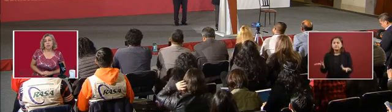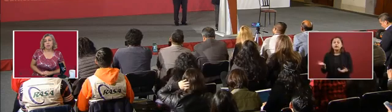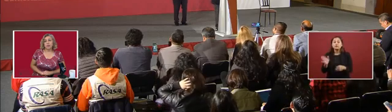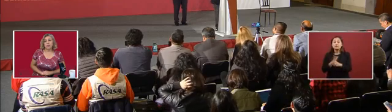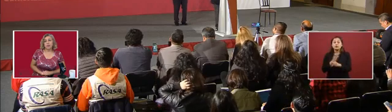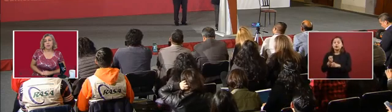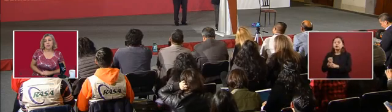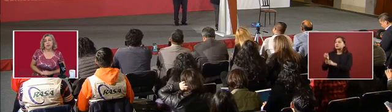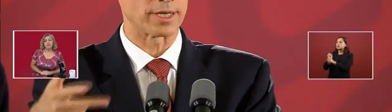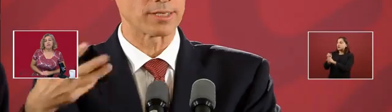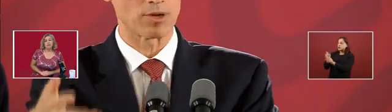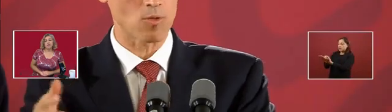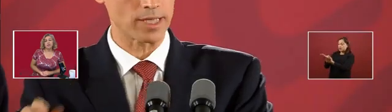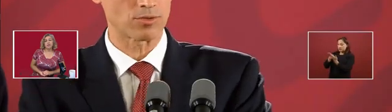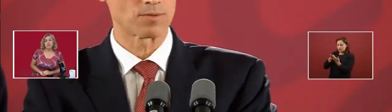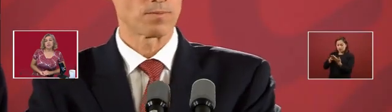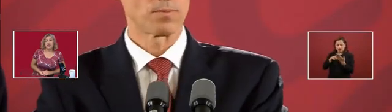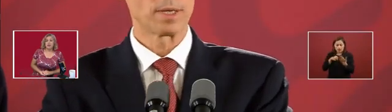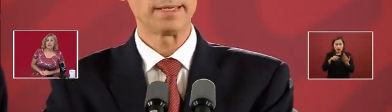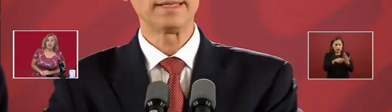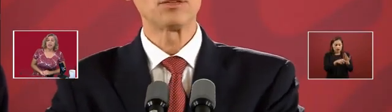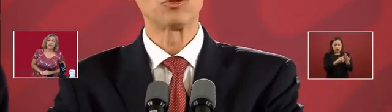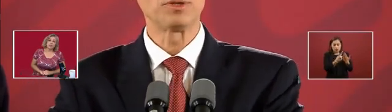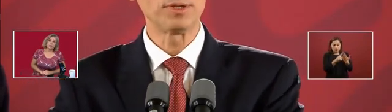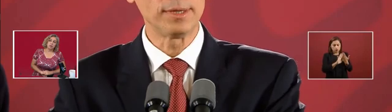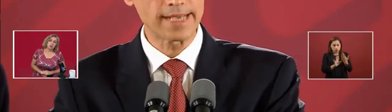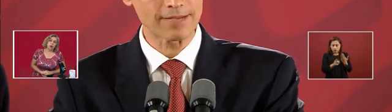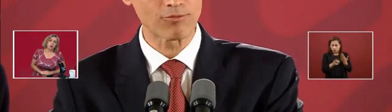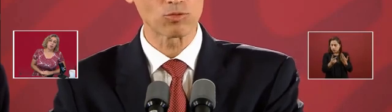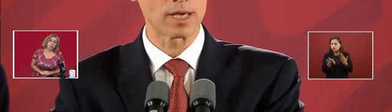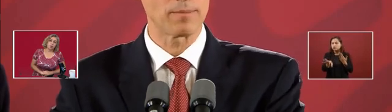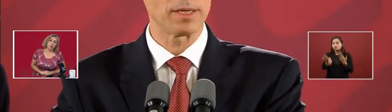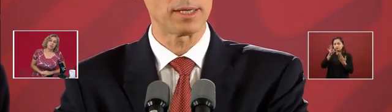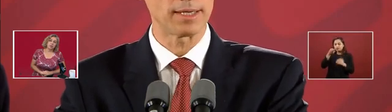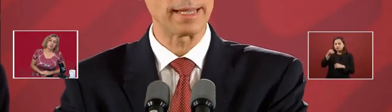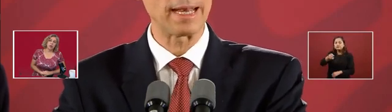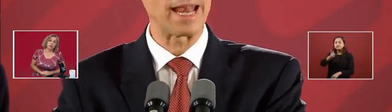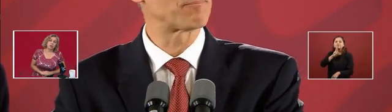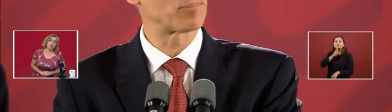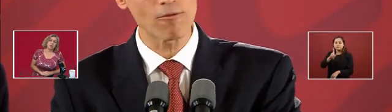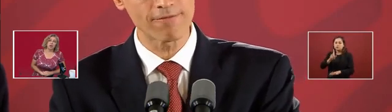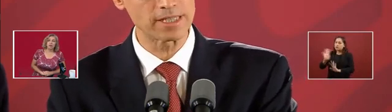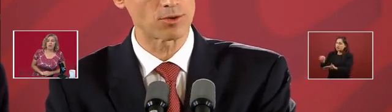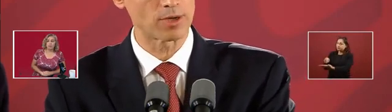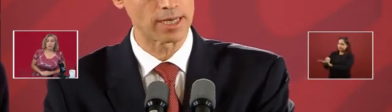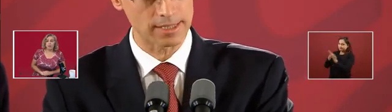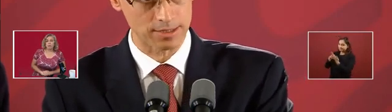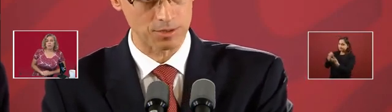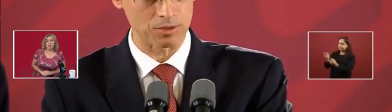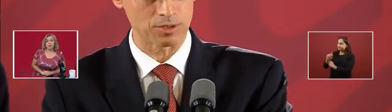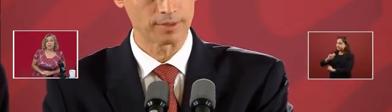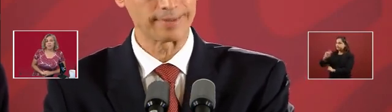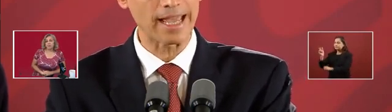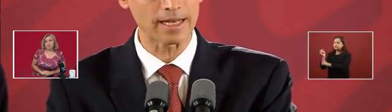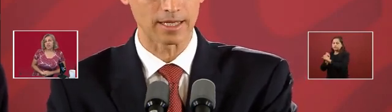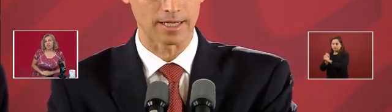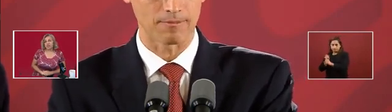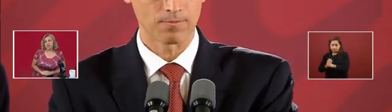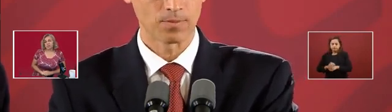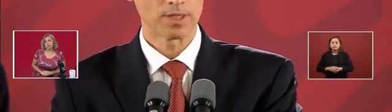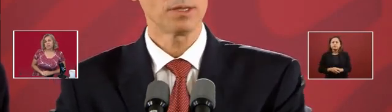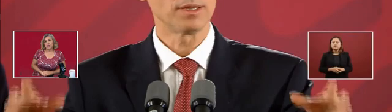system of monitoring the resistance of insecticides, which was established in 2009. And the logic